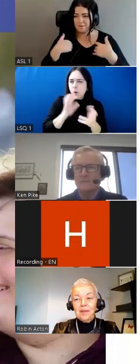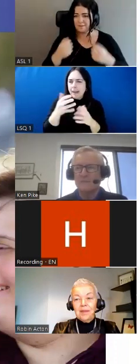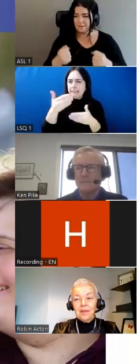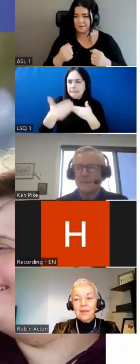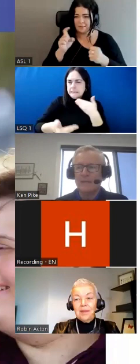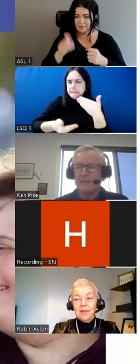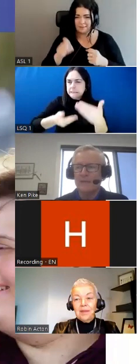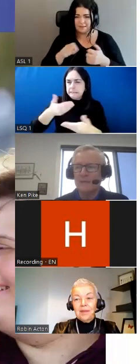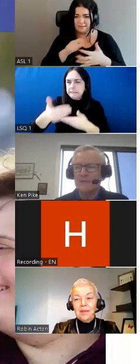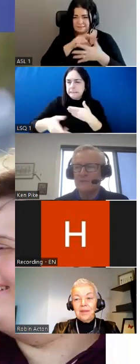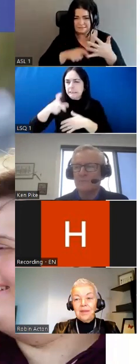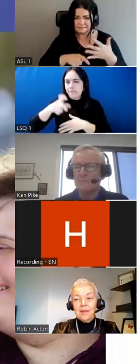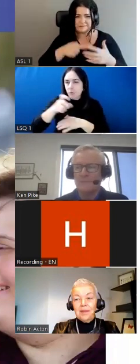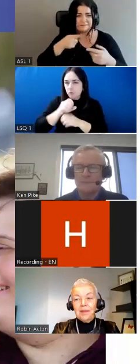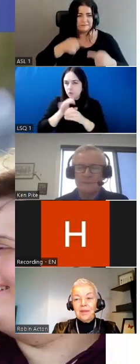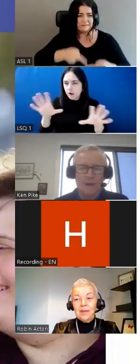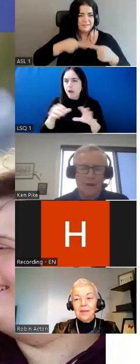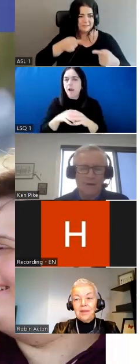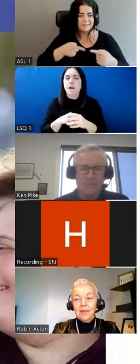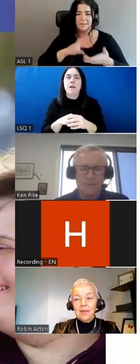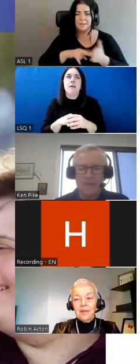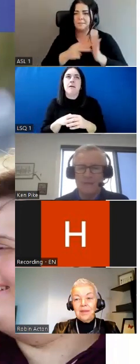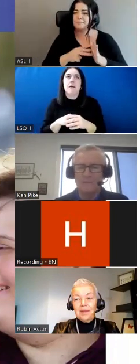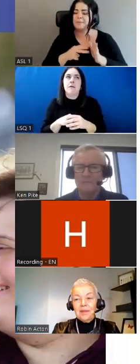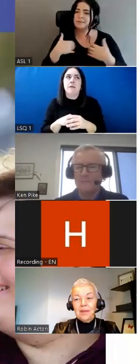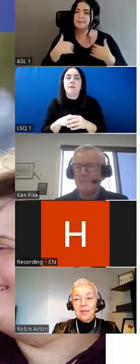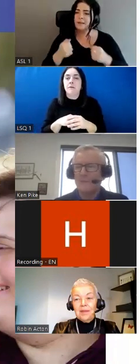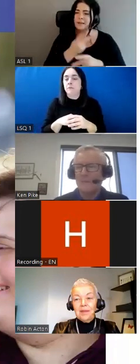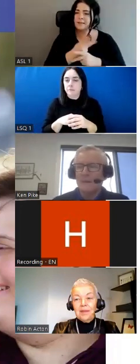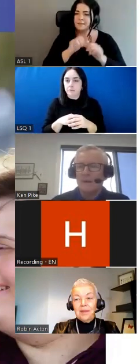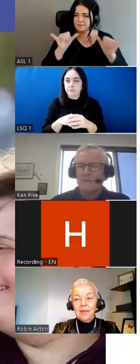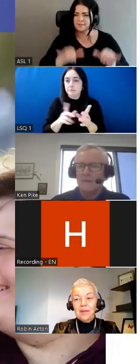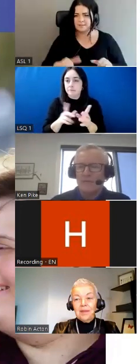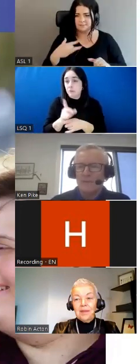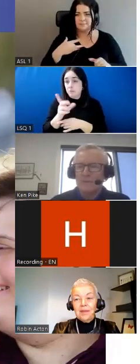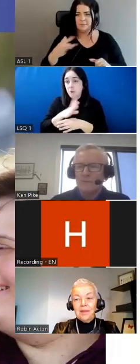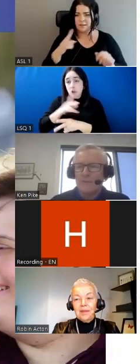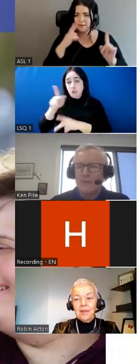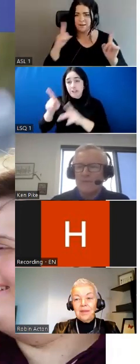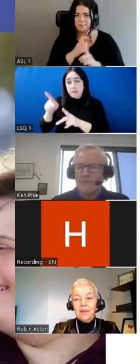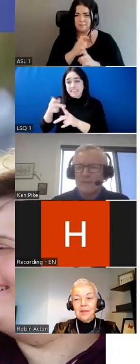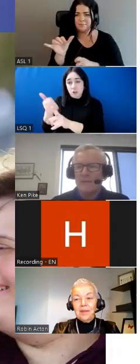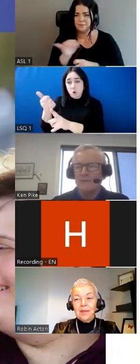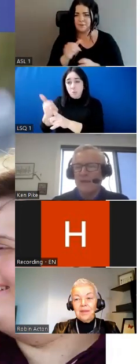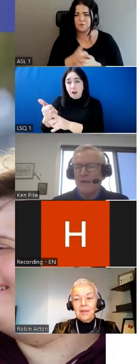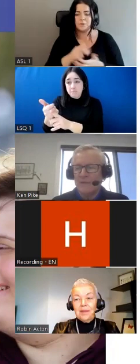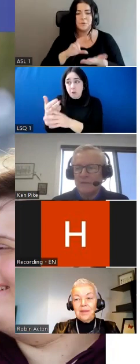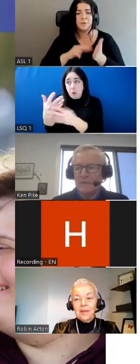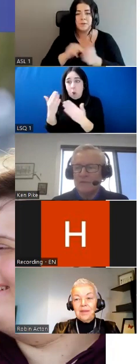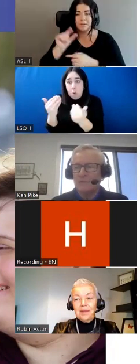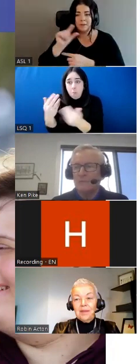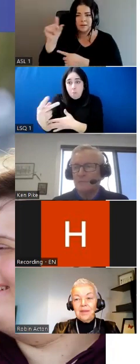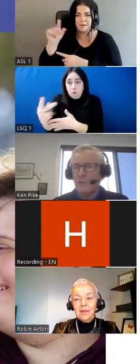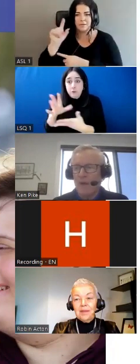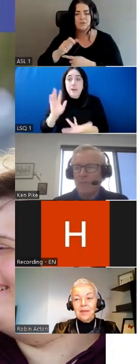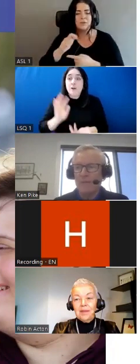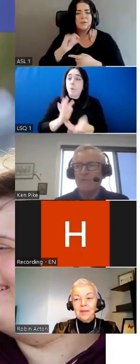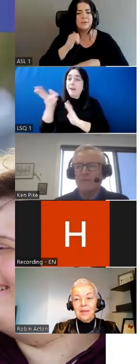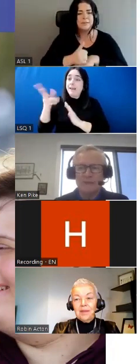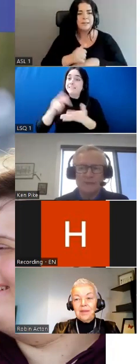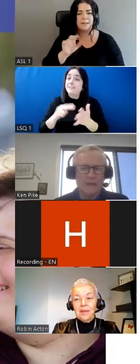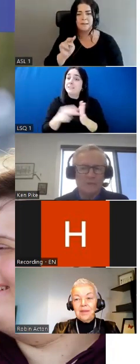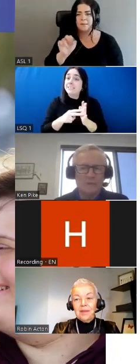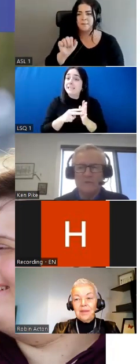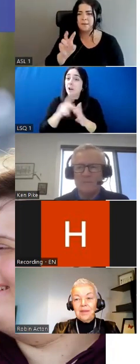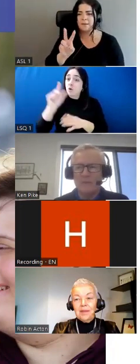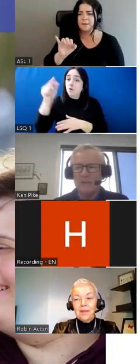address, and healthcare systems are complicated. The government should be investing in navigators to help people